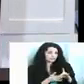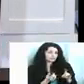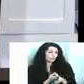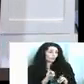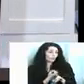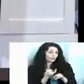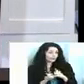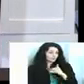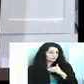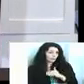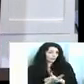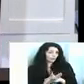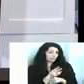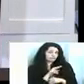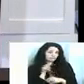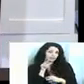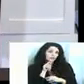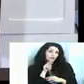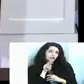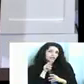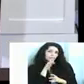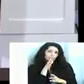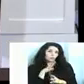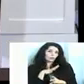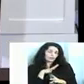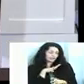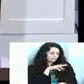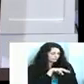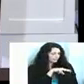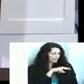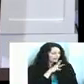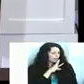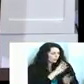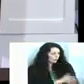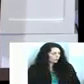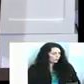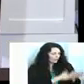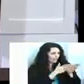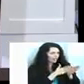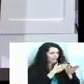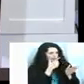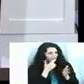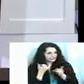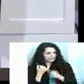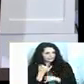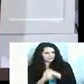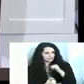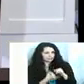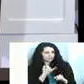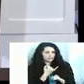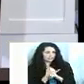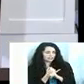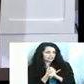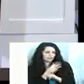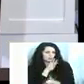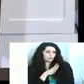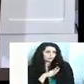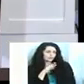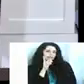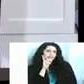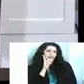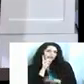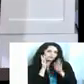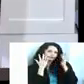this morning that we should be looking at the woman in the well on this day, which is International Women's Day, to raise up